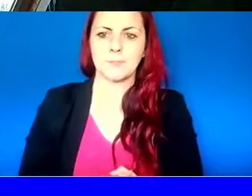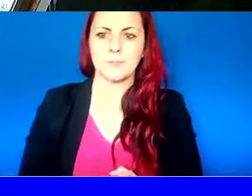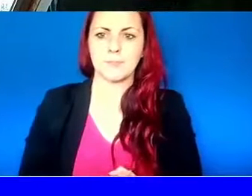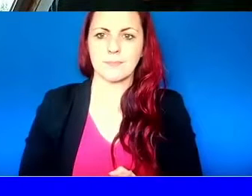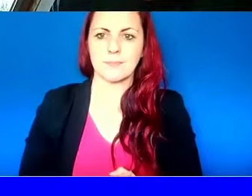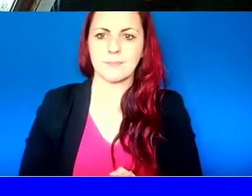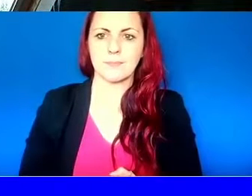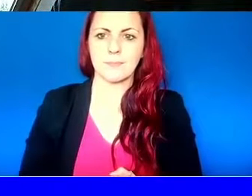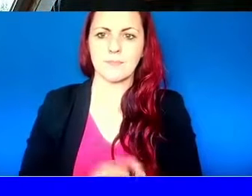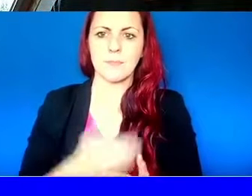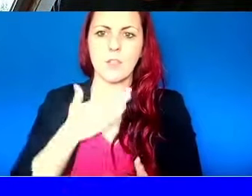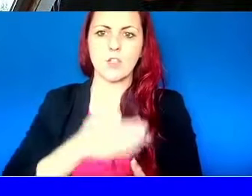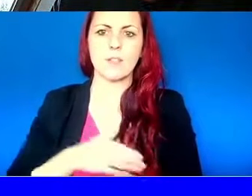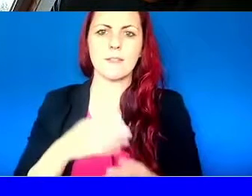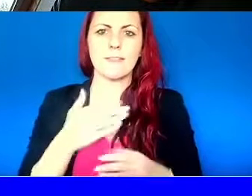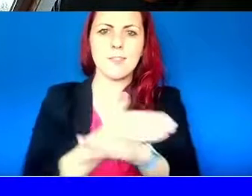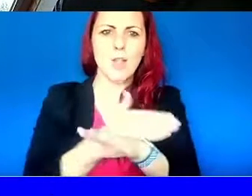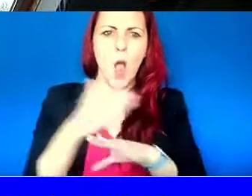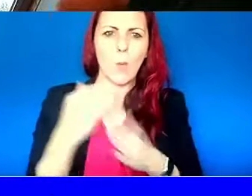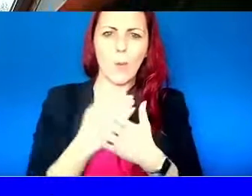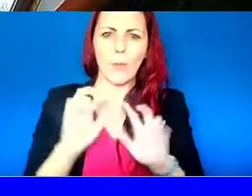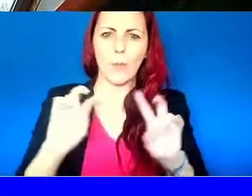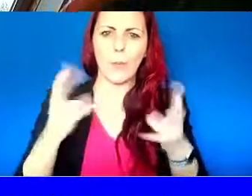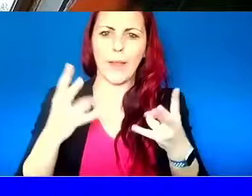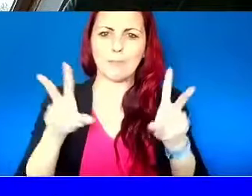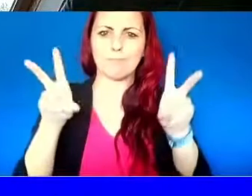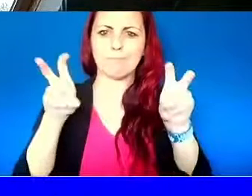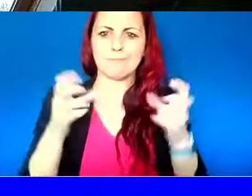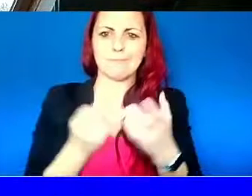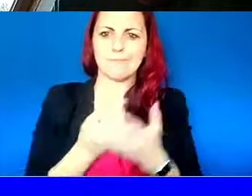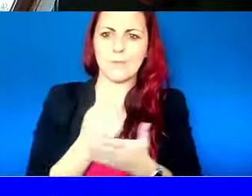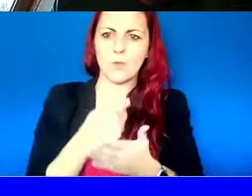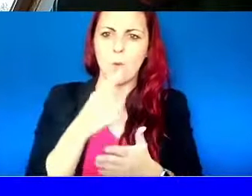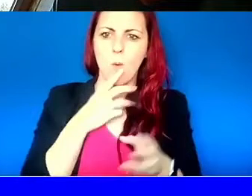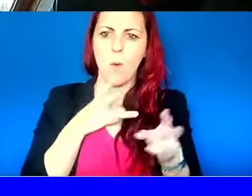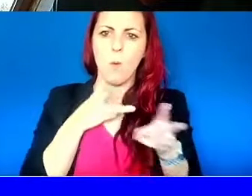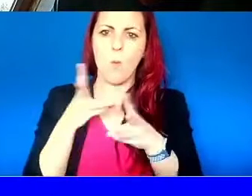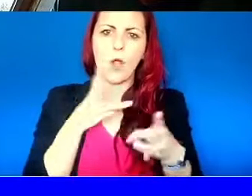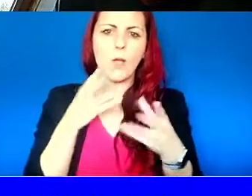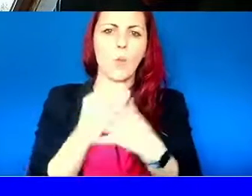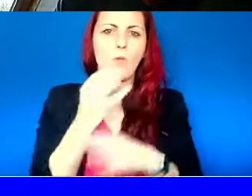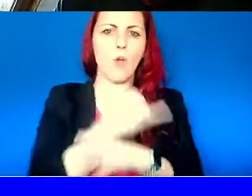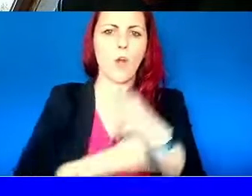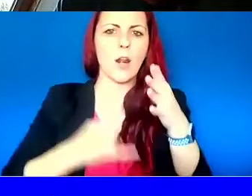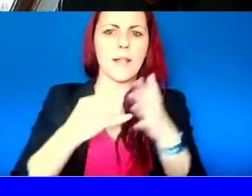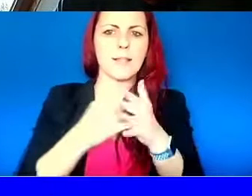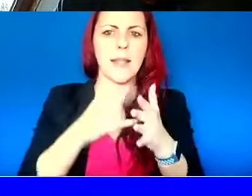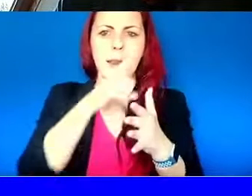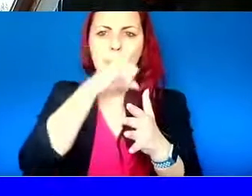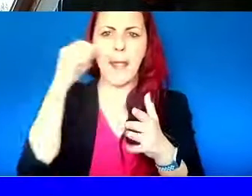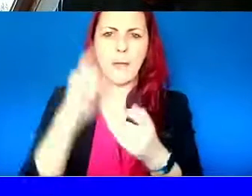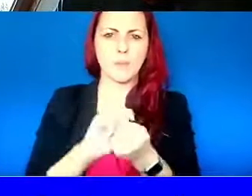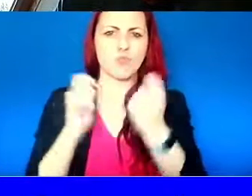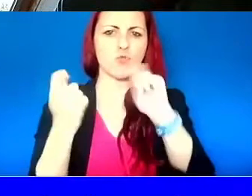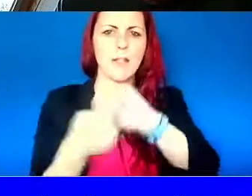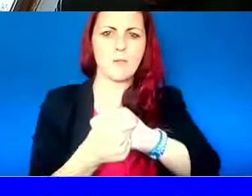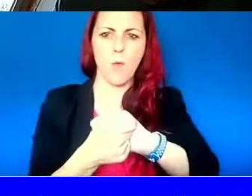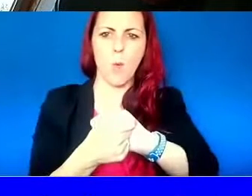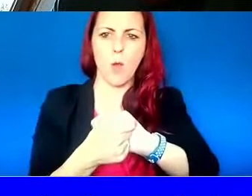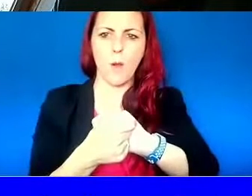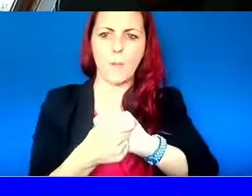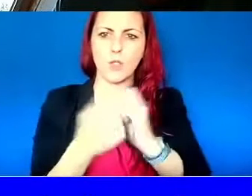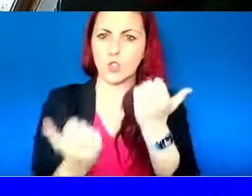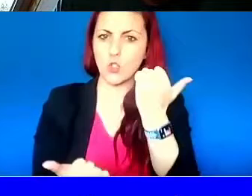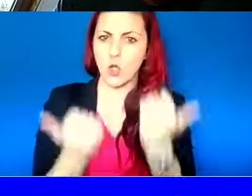If I can just start with a quick anecdote. We're working with an organisation called Transform Justice, and they've